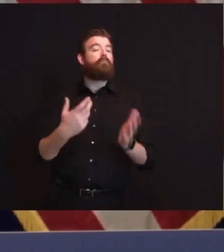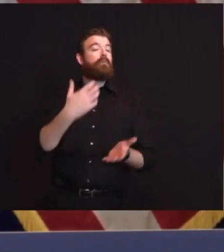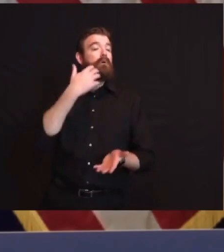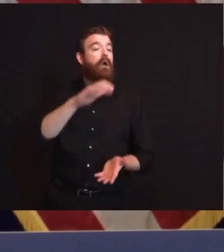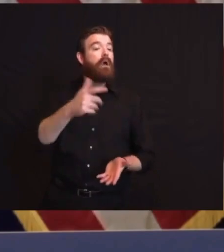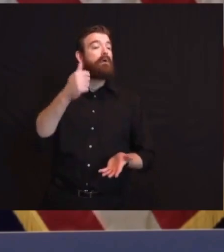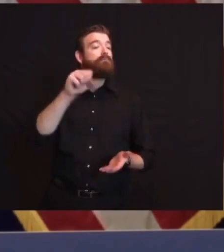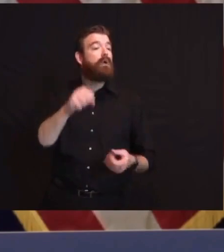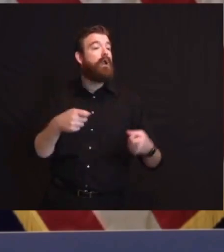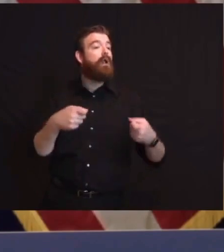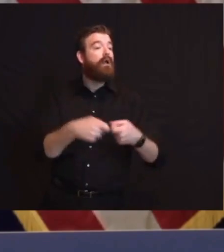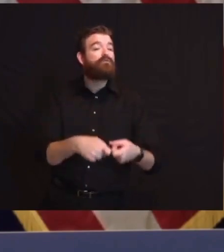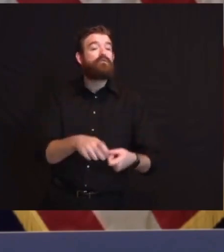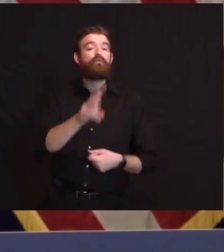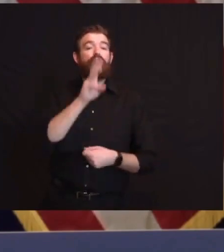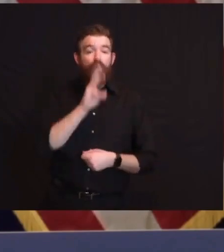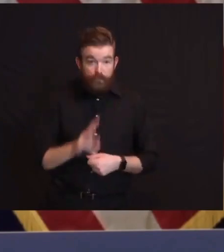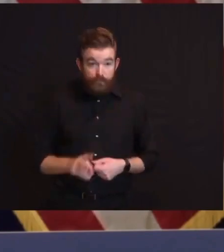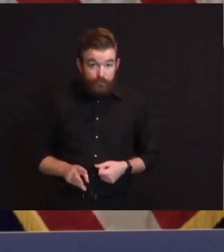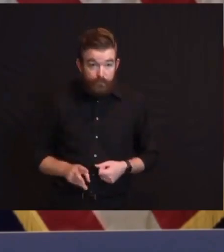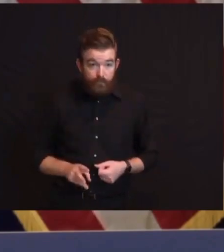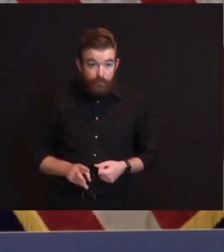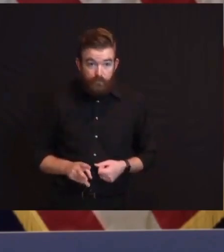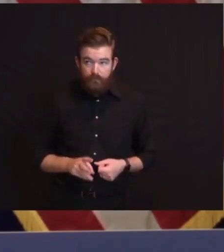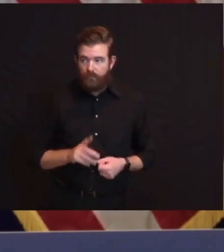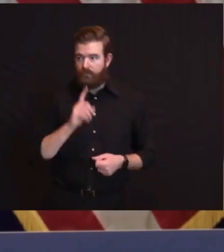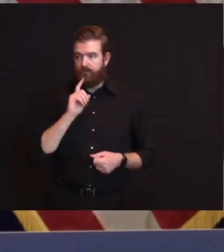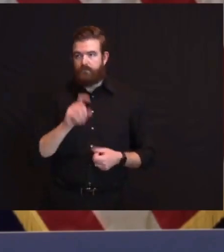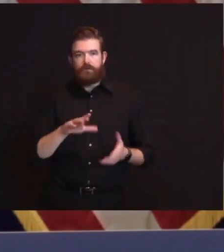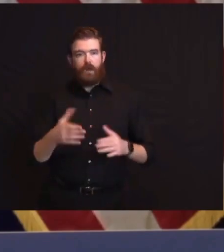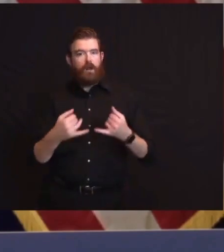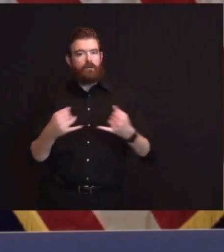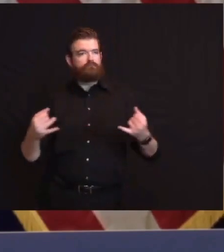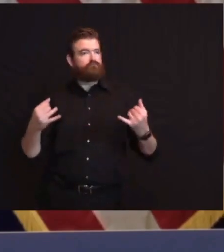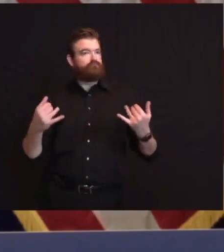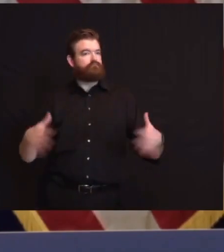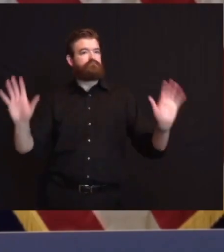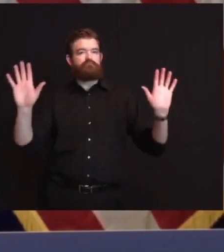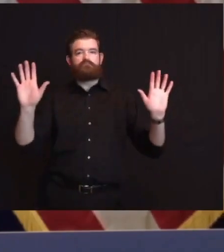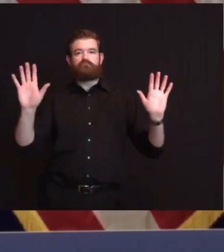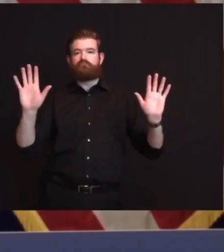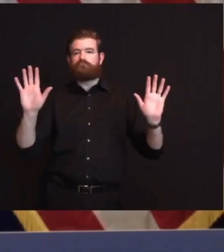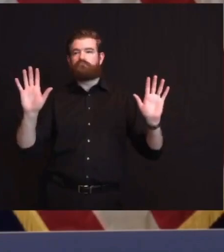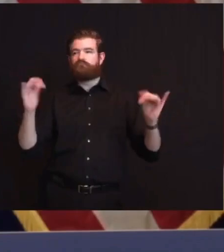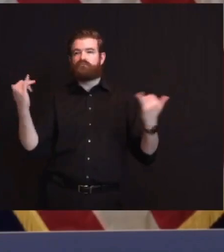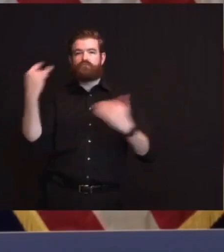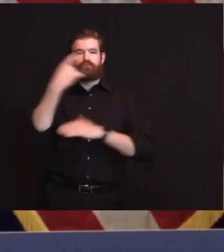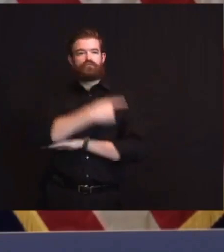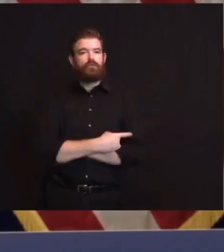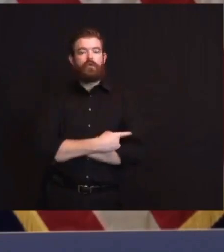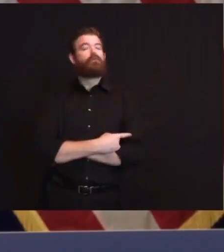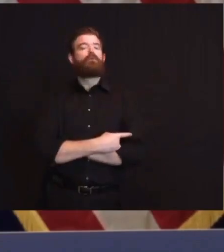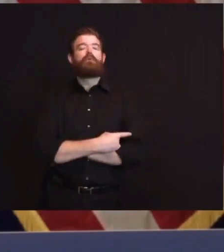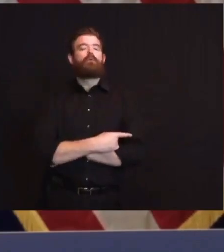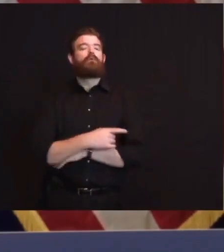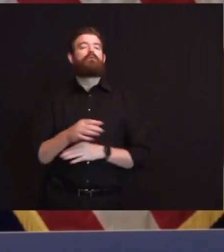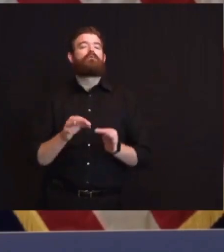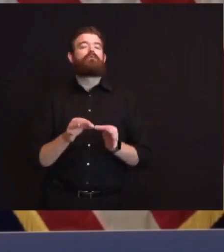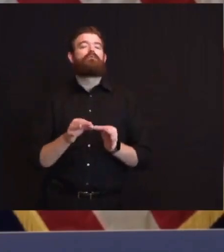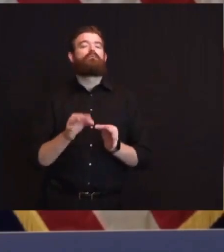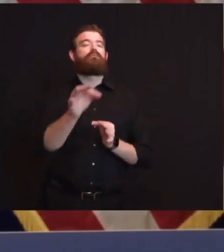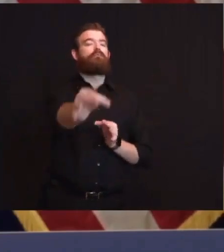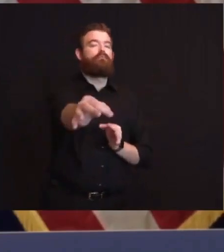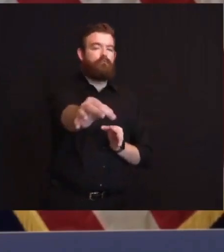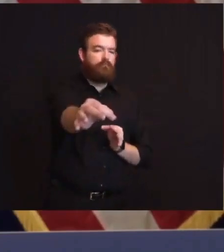through today, October 15th. And as the governor mentioned, this is being extended across